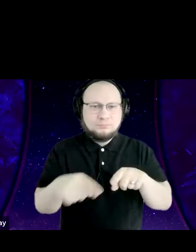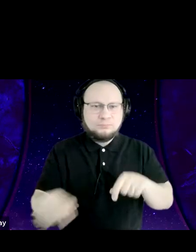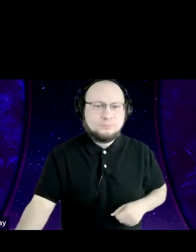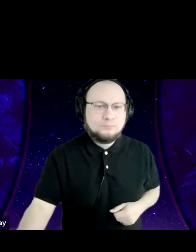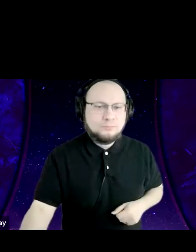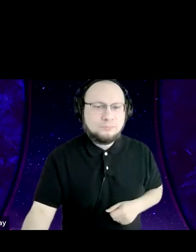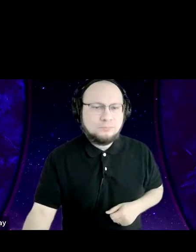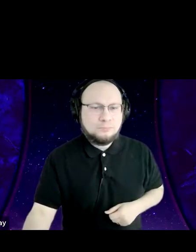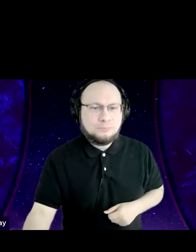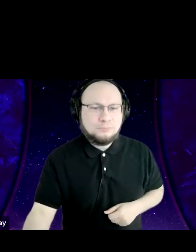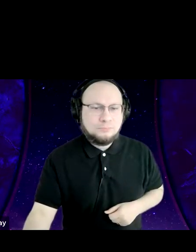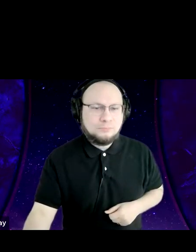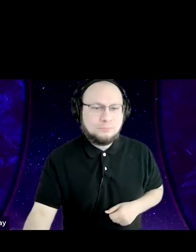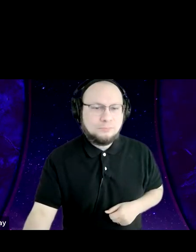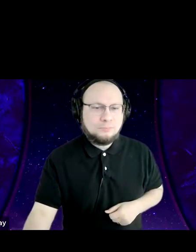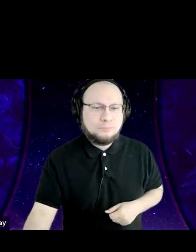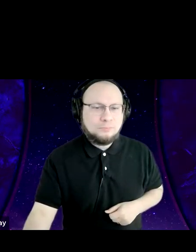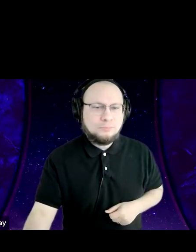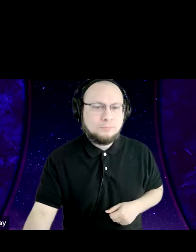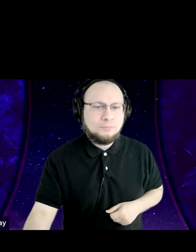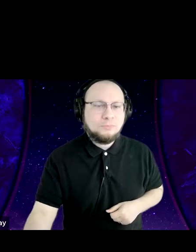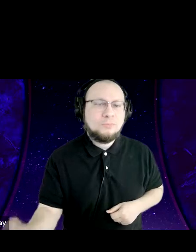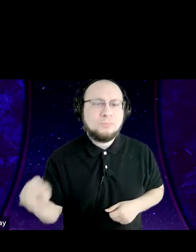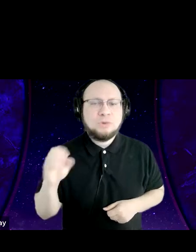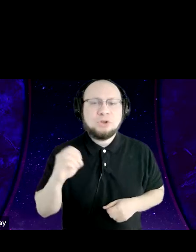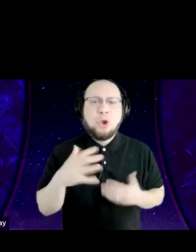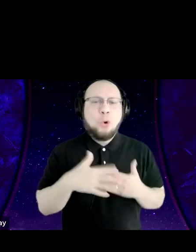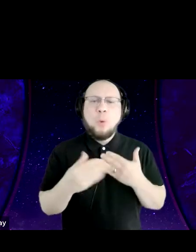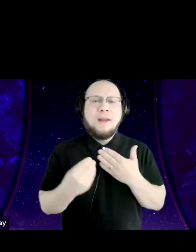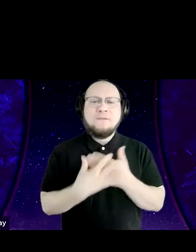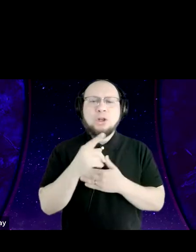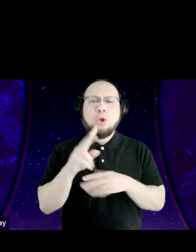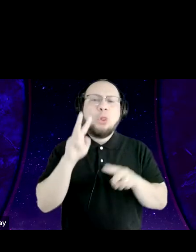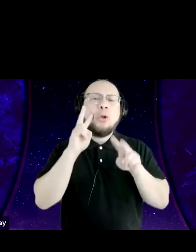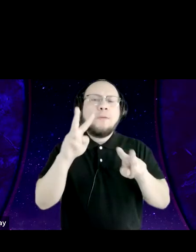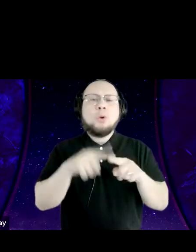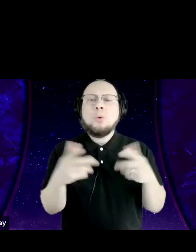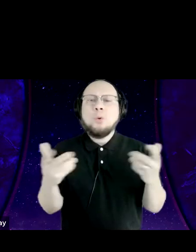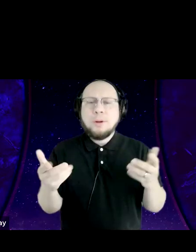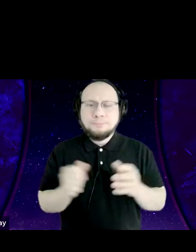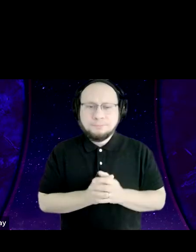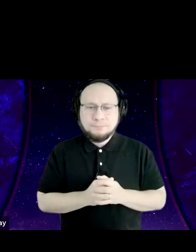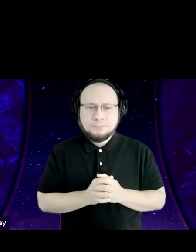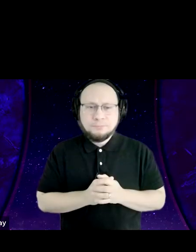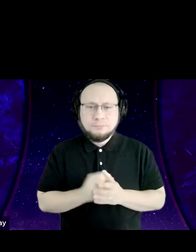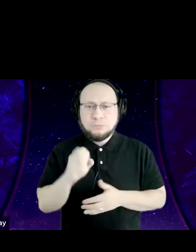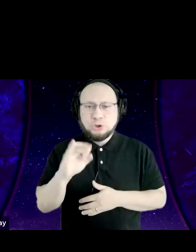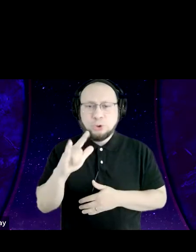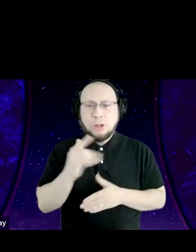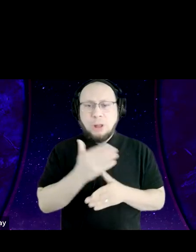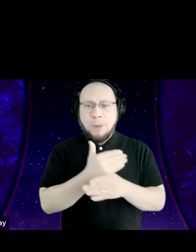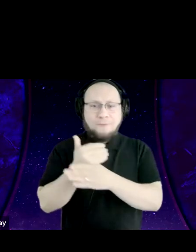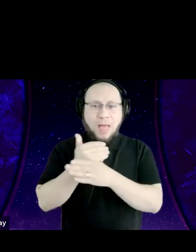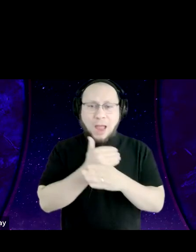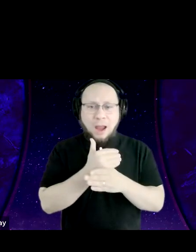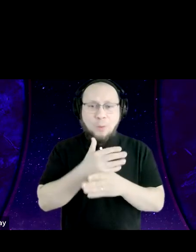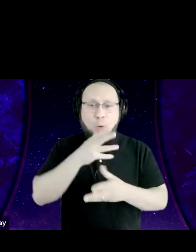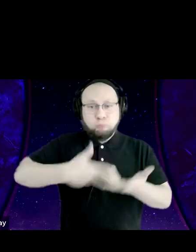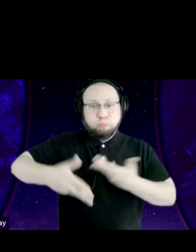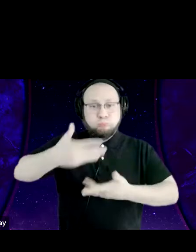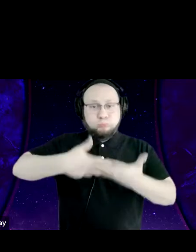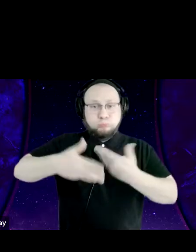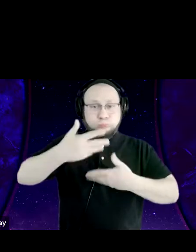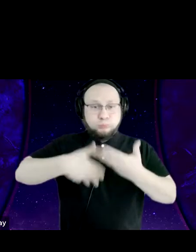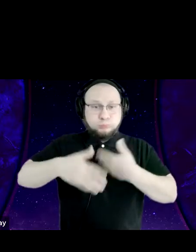Gemini season starts tomorrow. And what effects are you looking forward to feeling? Are you gonna be a social butterfly, the